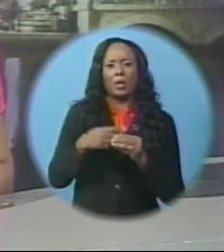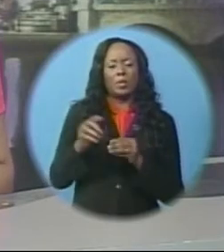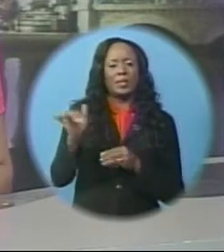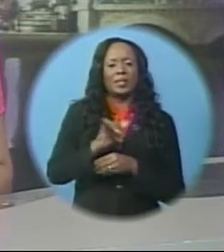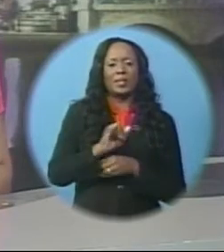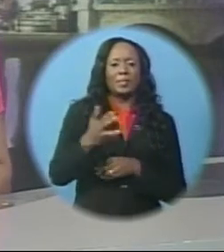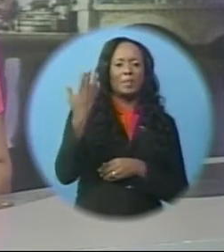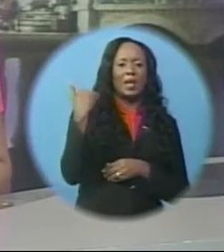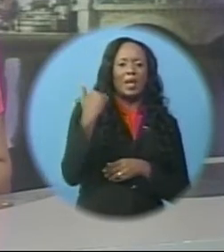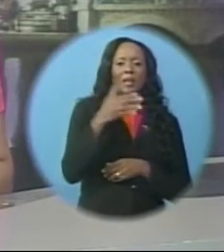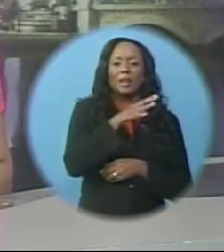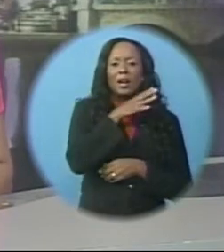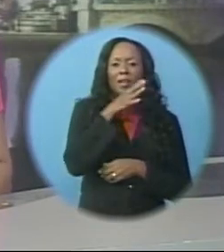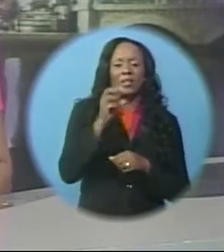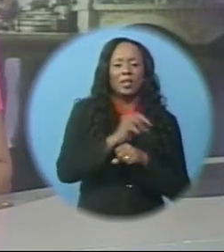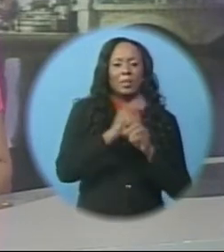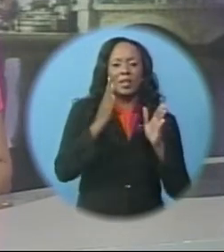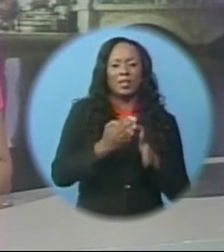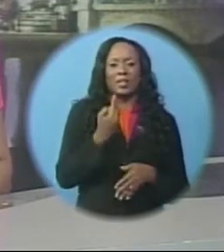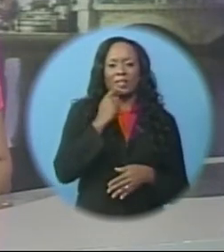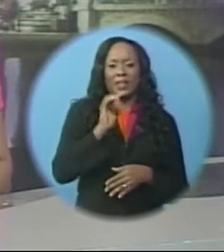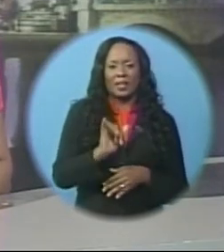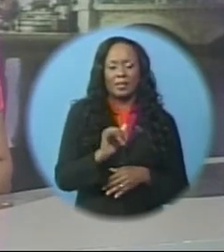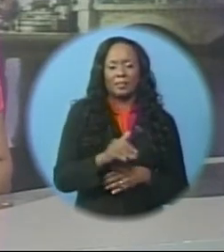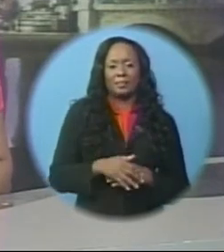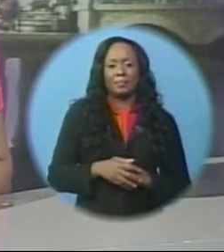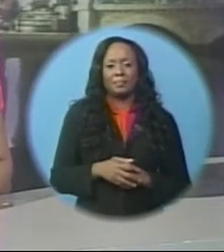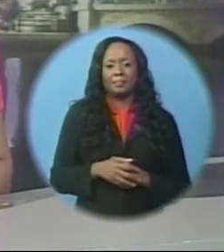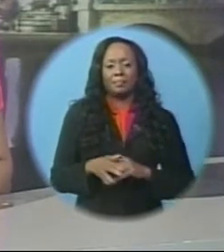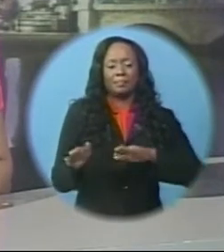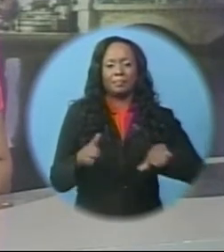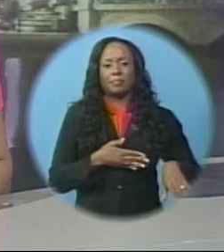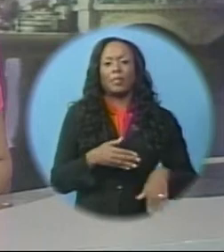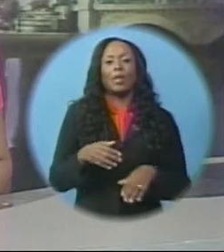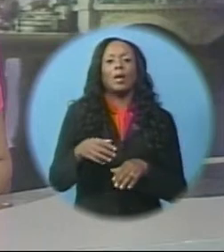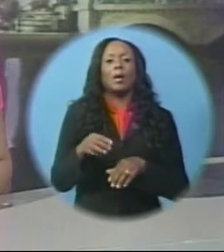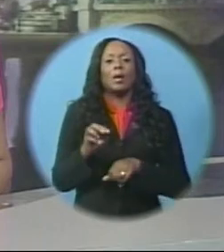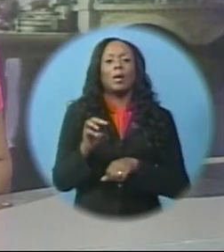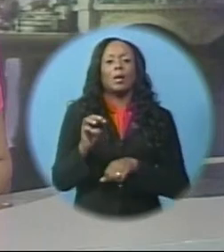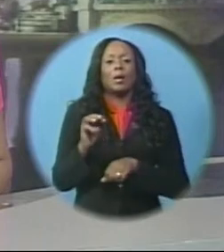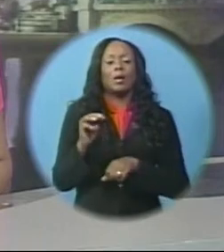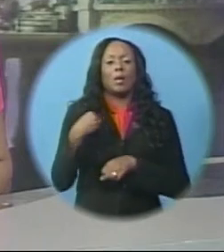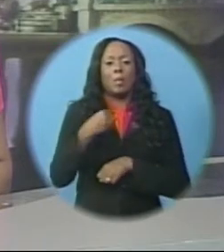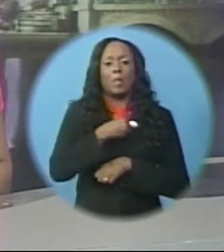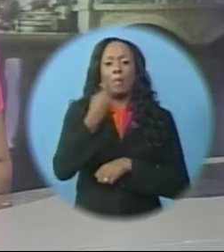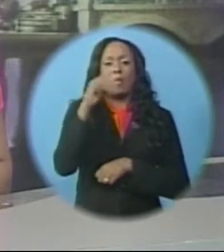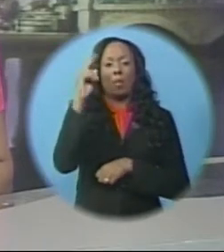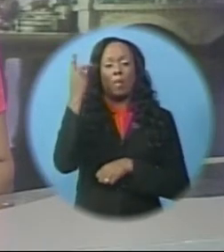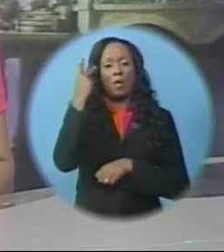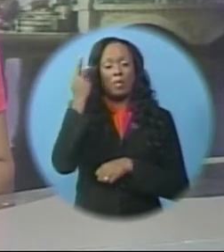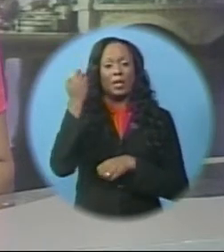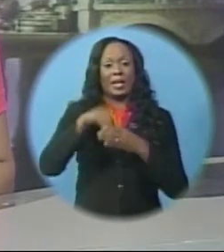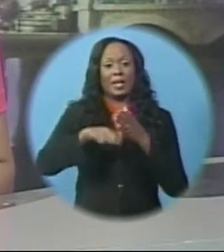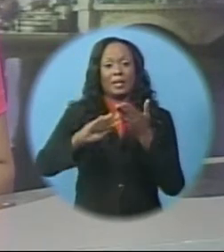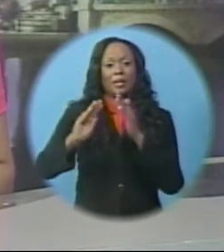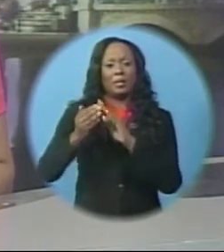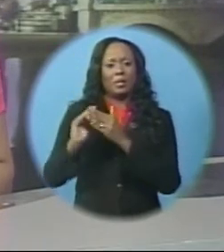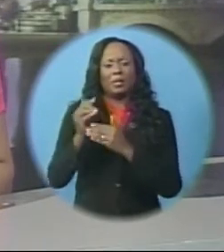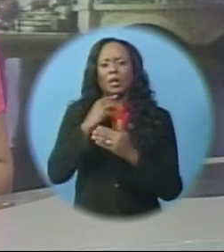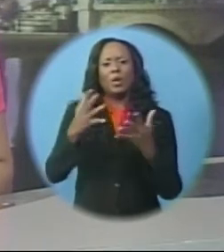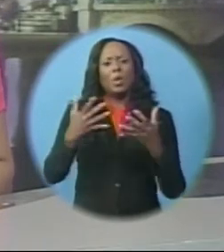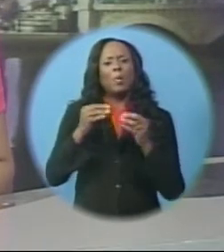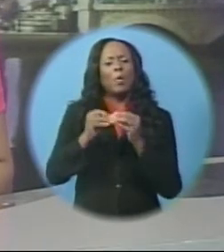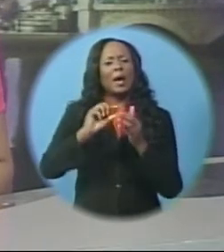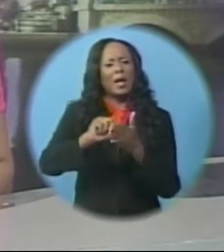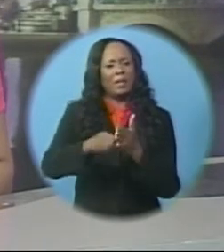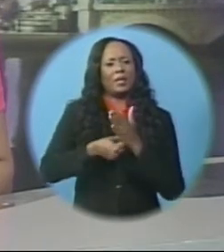from Agriculture Minister Dr. David Eswick. Well, Member of Parliament for the City of Bridgetown, Colonel Jeffrey Bostick, says he wants to see more